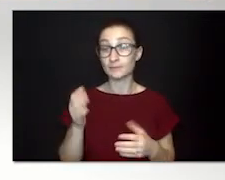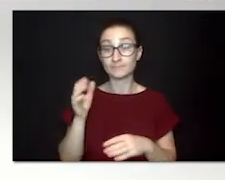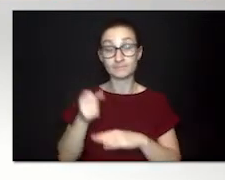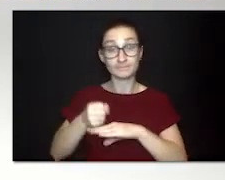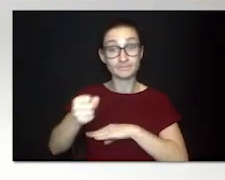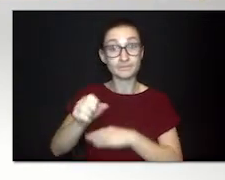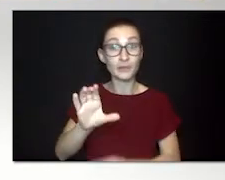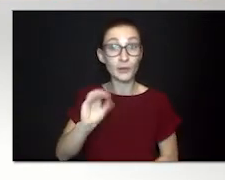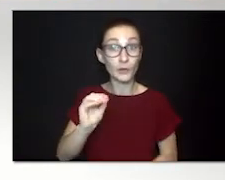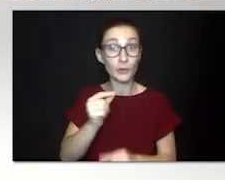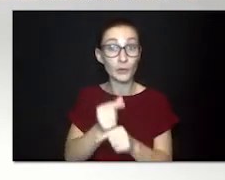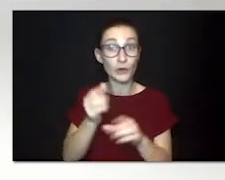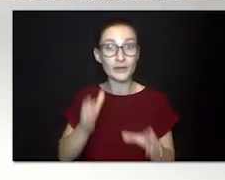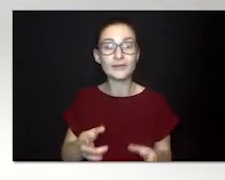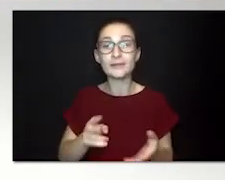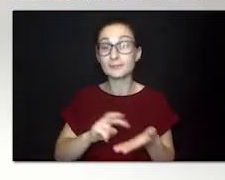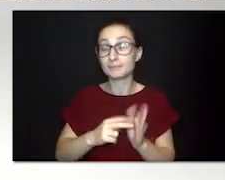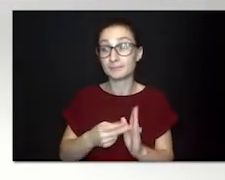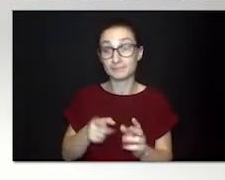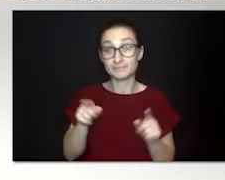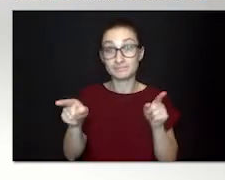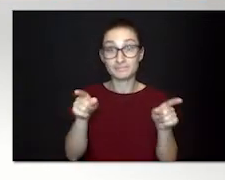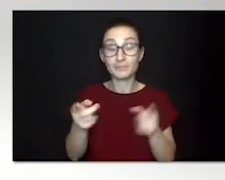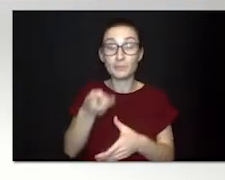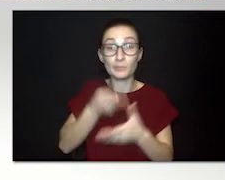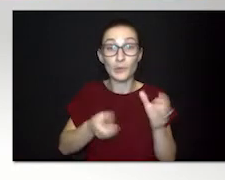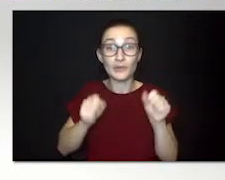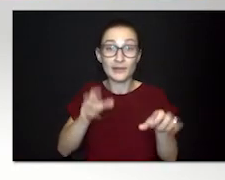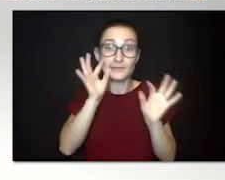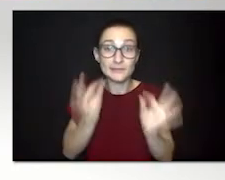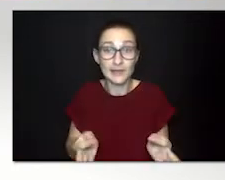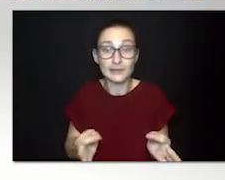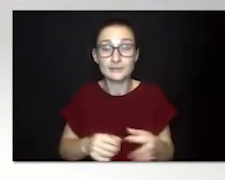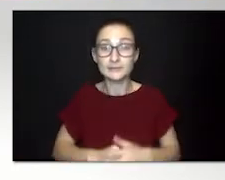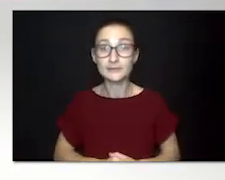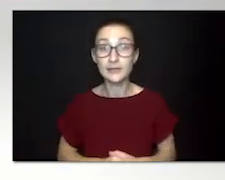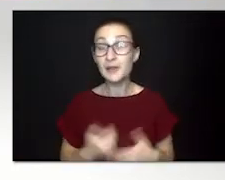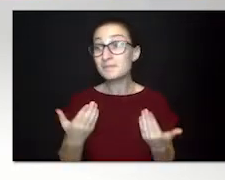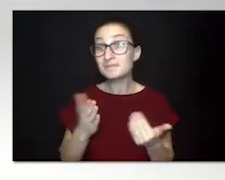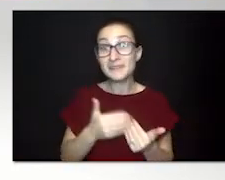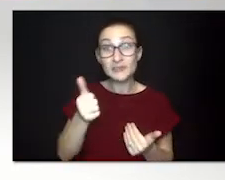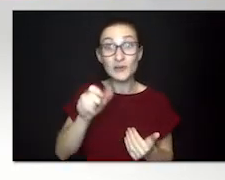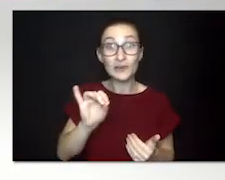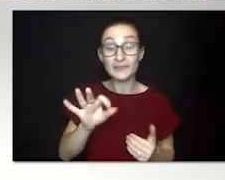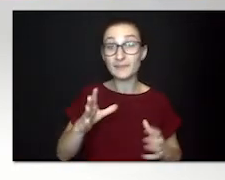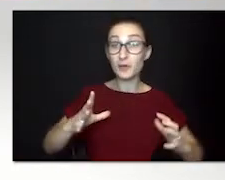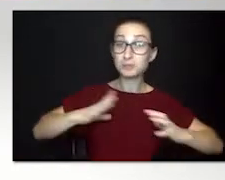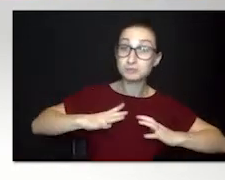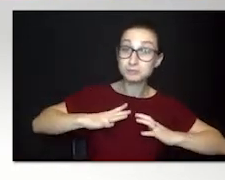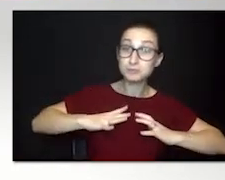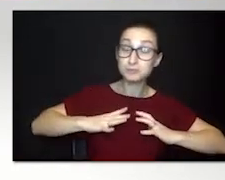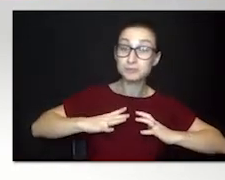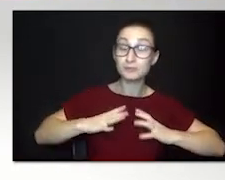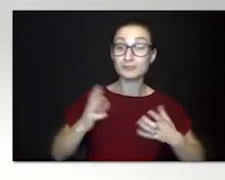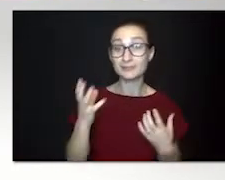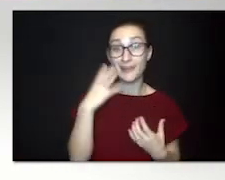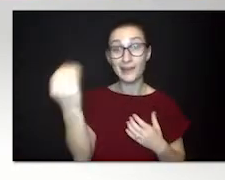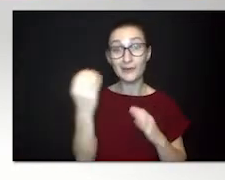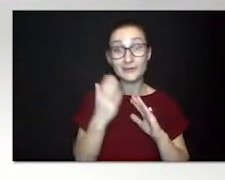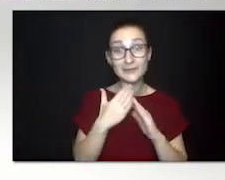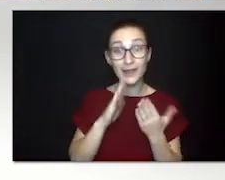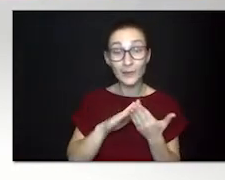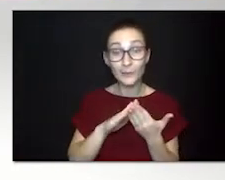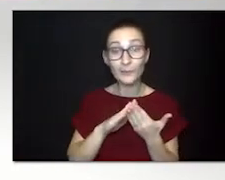as co-guardian now means that either person could make decisions, which can make things easier if someone goes on vacation, if someone's out of